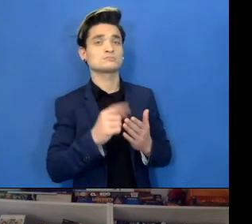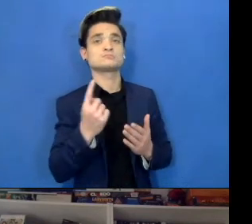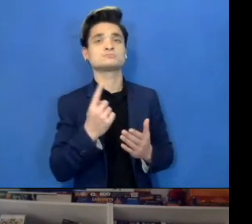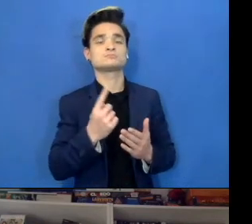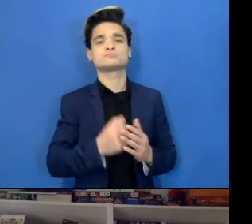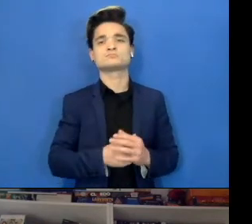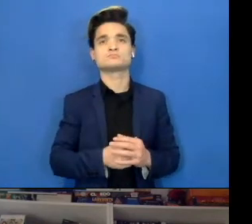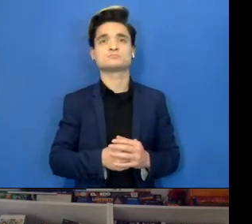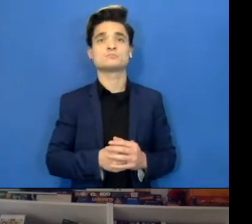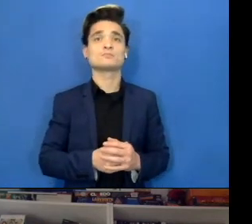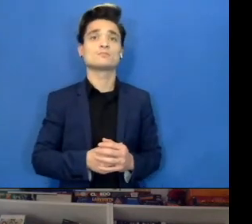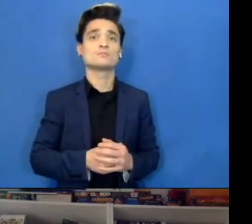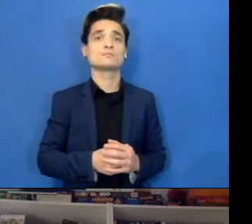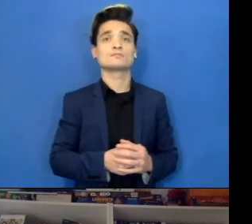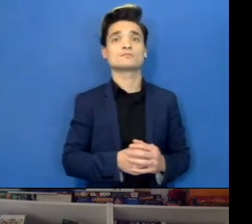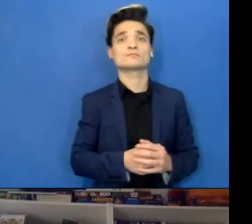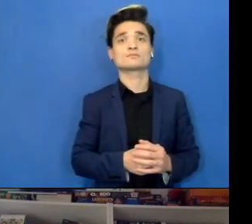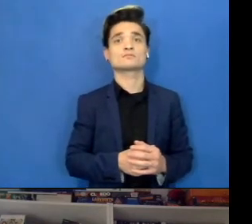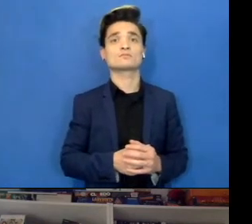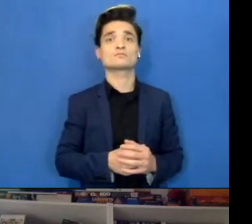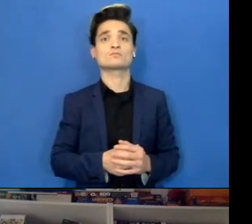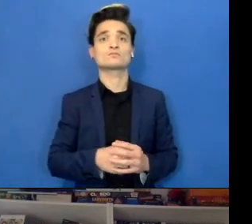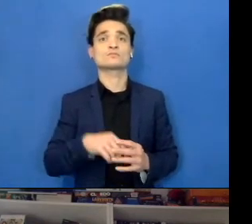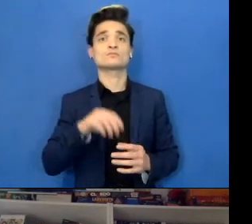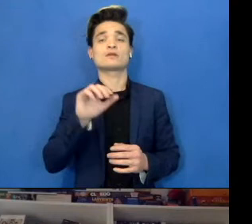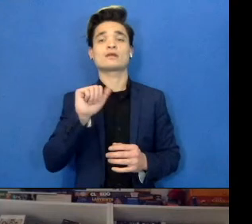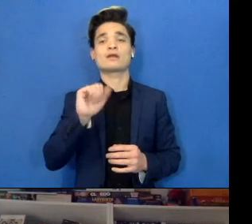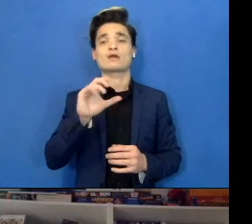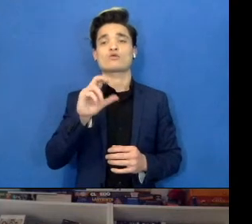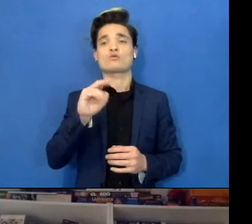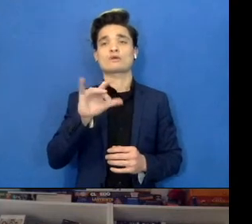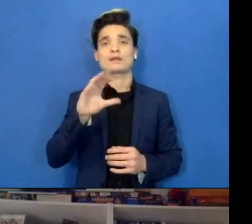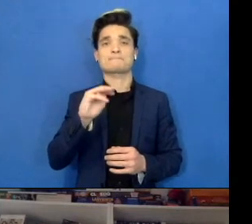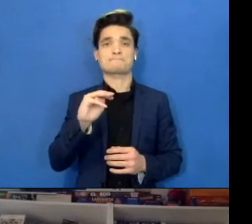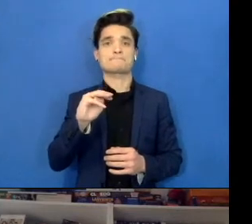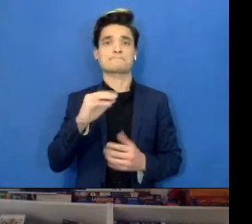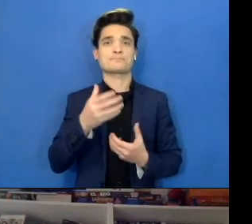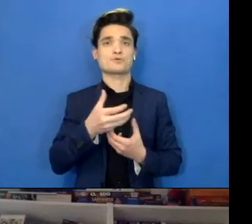up. It's not just for intimacy, it's in consent in general. Oh, there's a whiteboard.